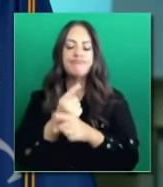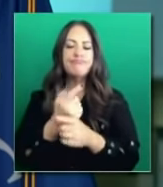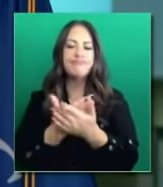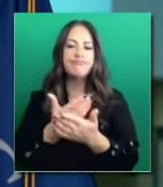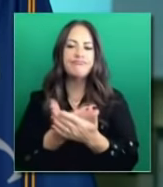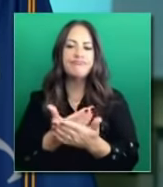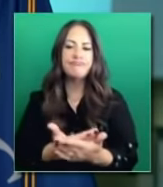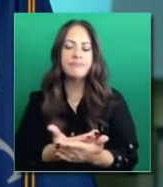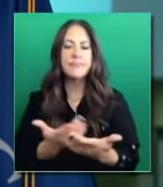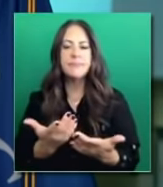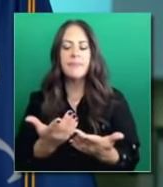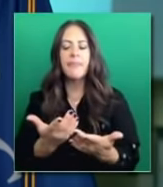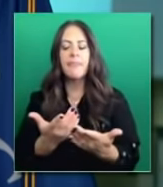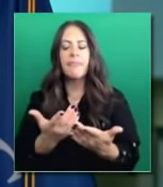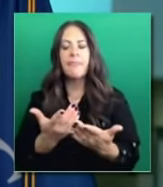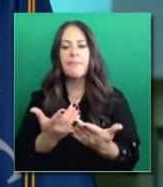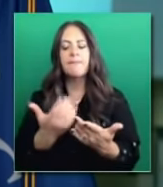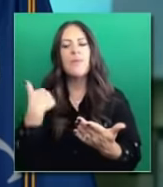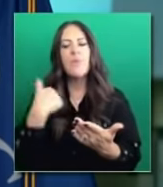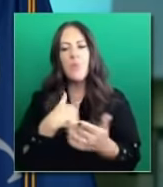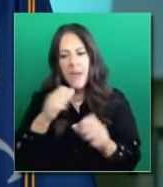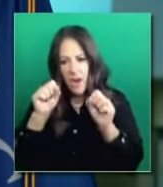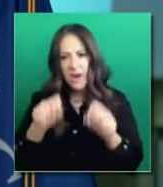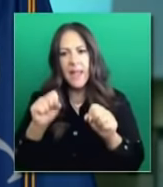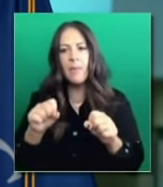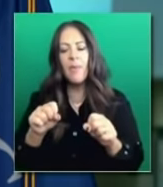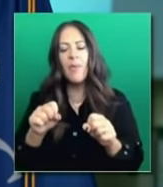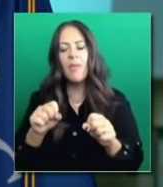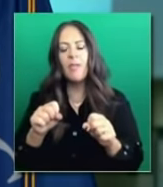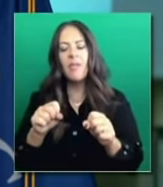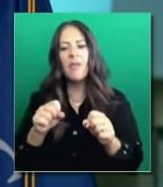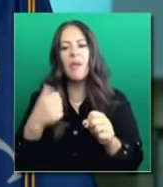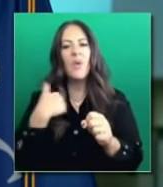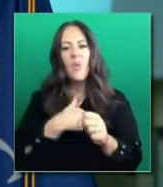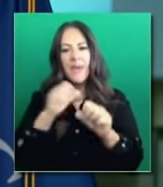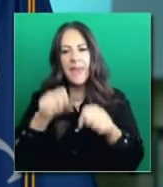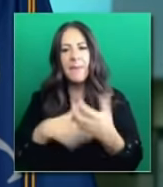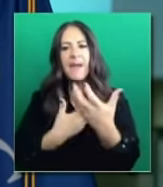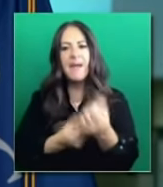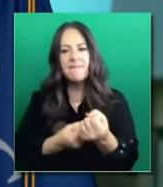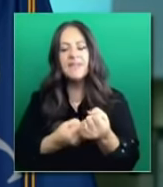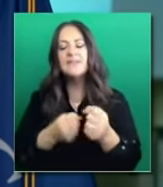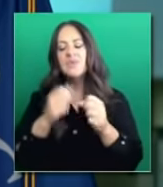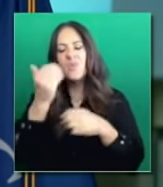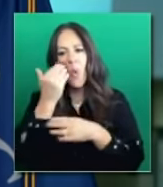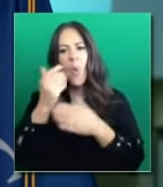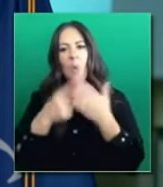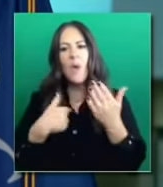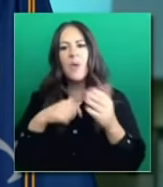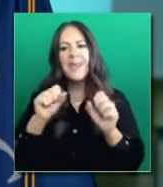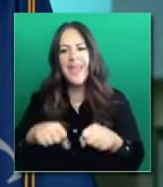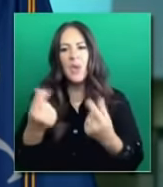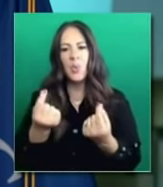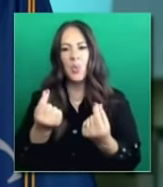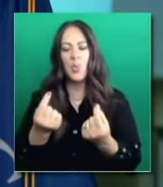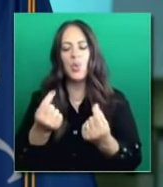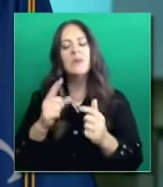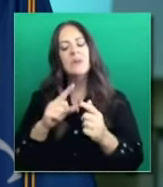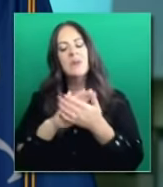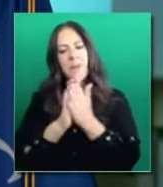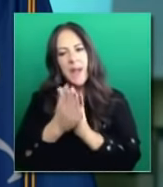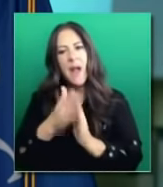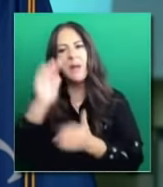state, more capable, more competent in terms of our capacity to live